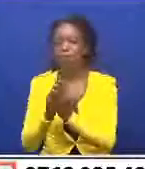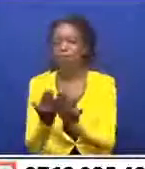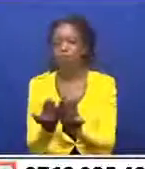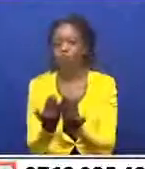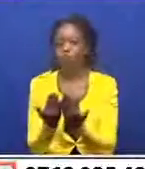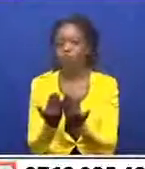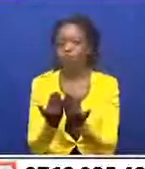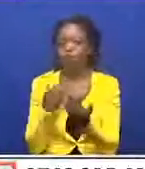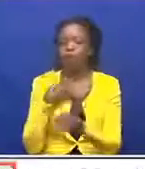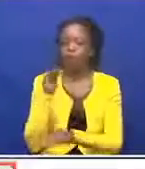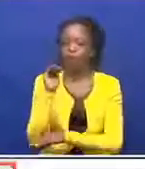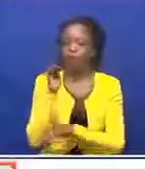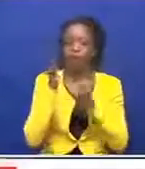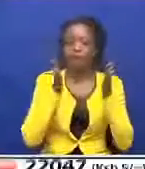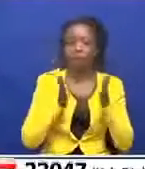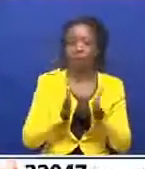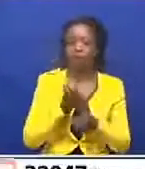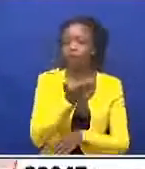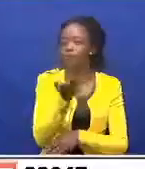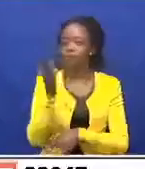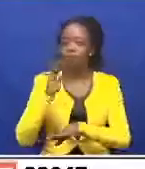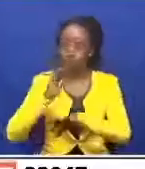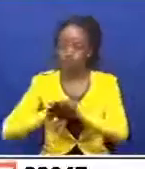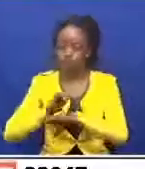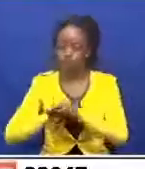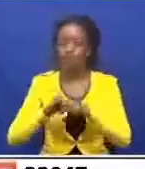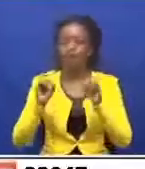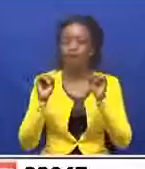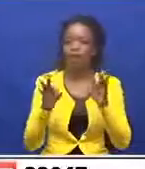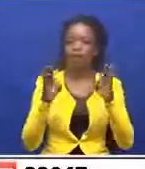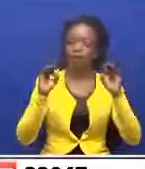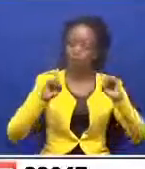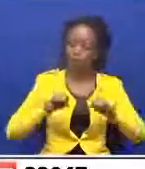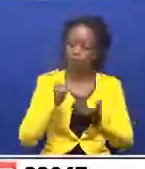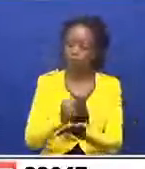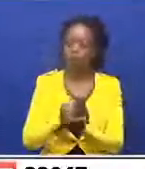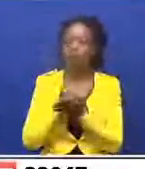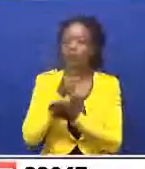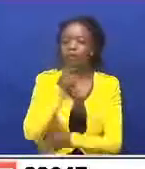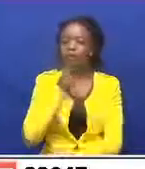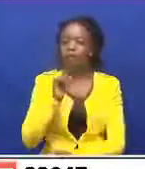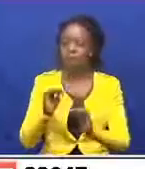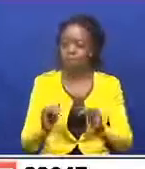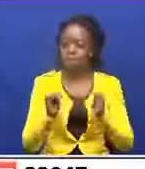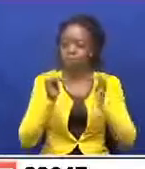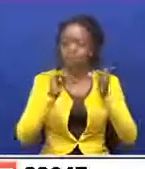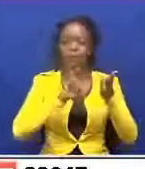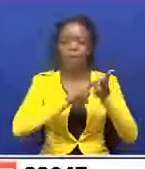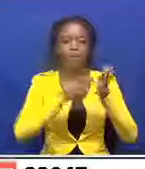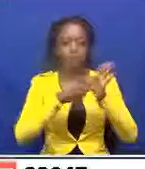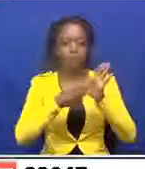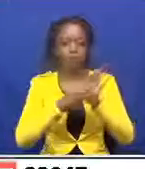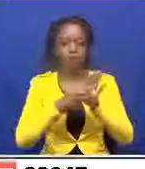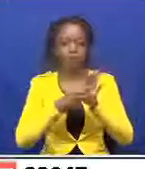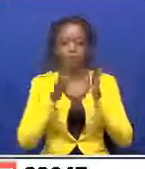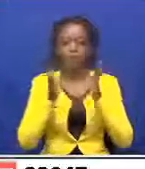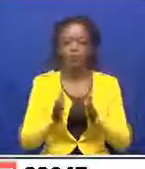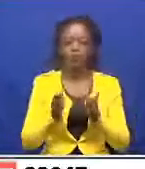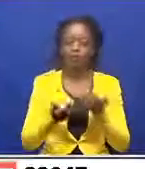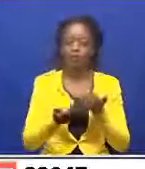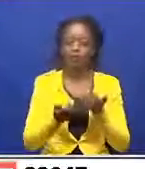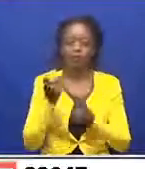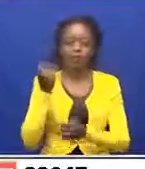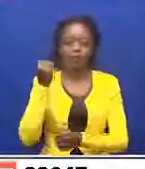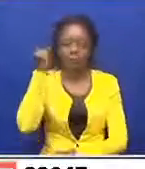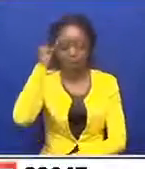are asking for someone out there if he can help him patent his project so that no one can steal it, and he can still